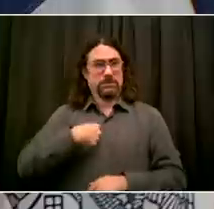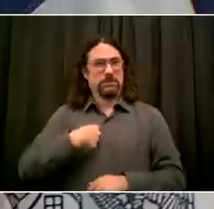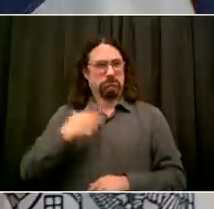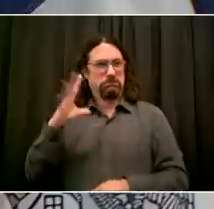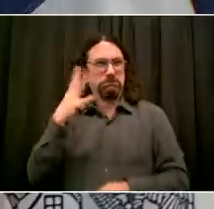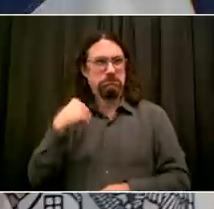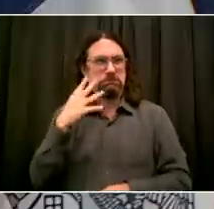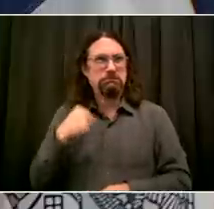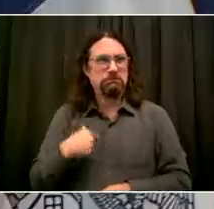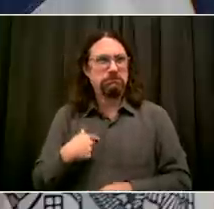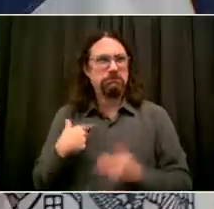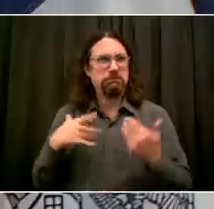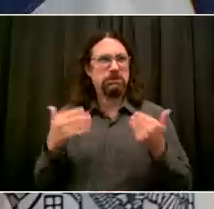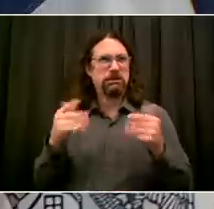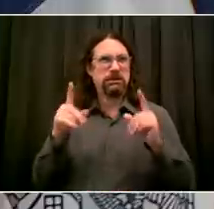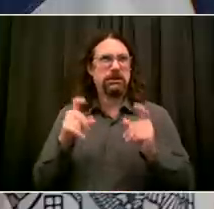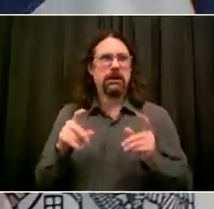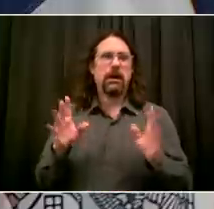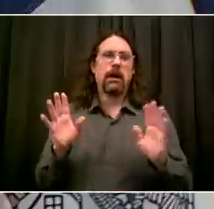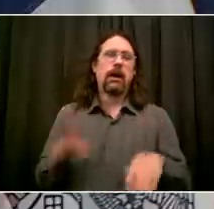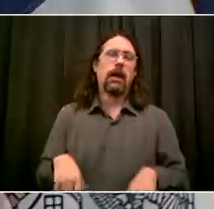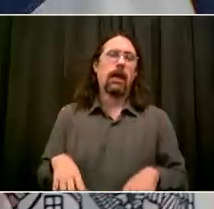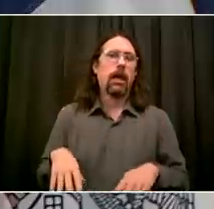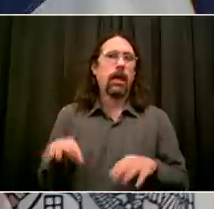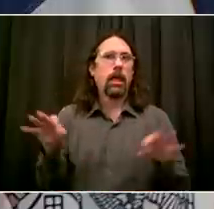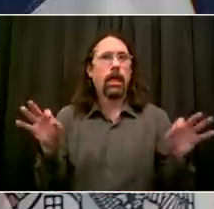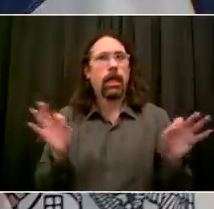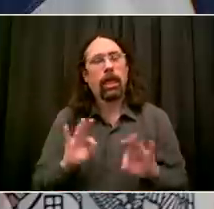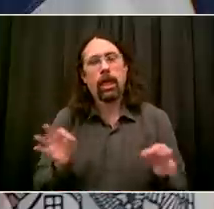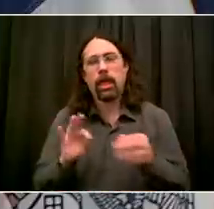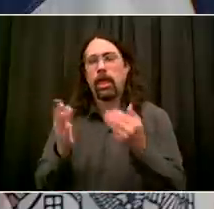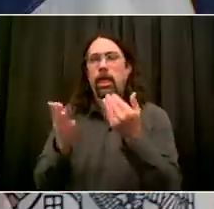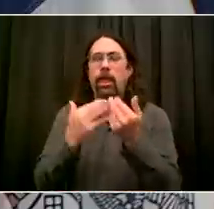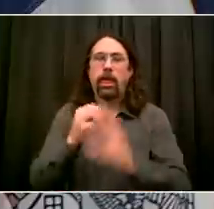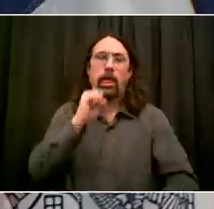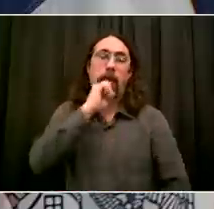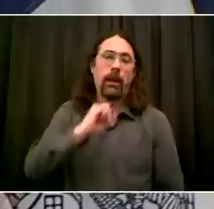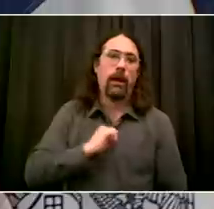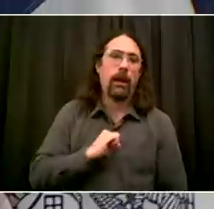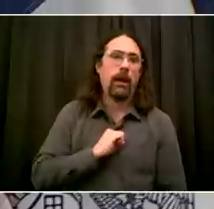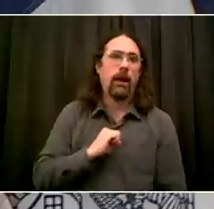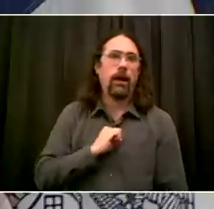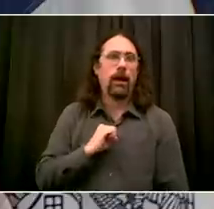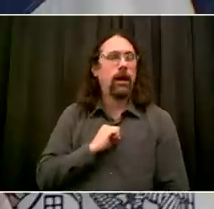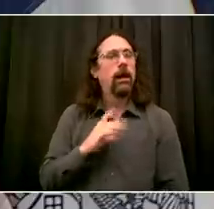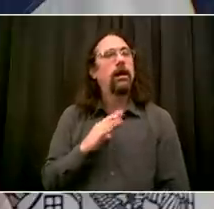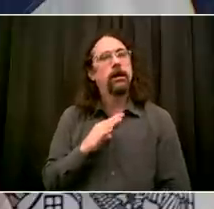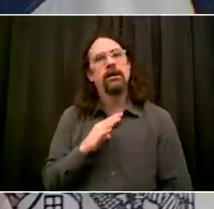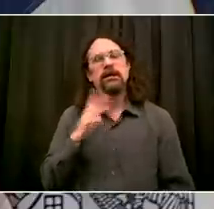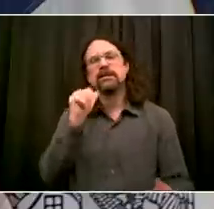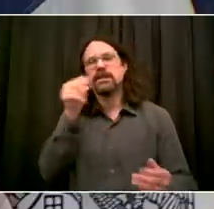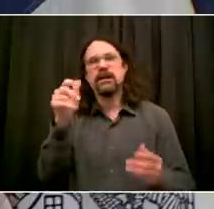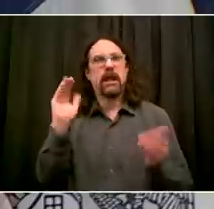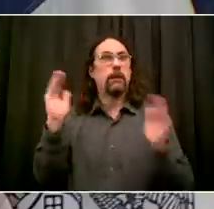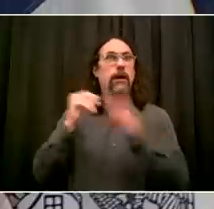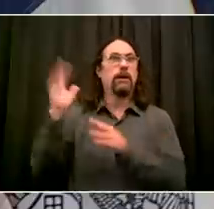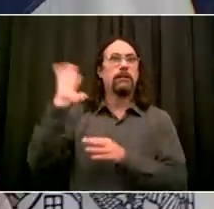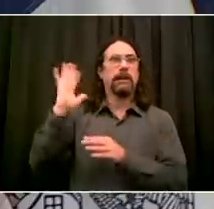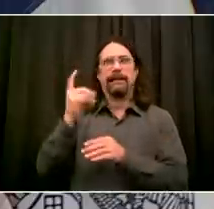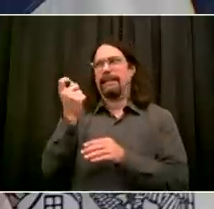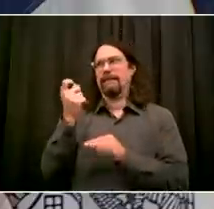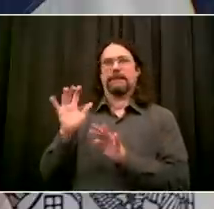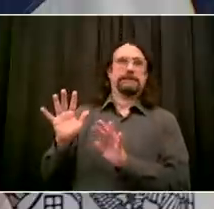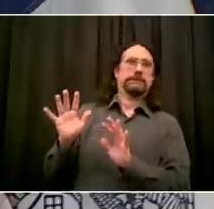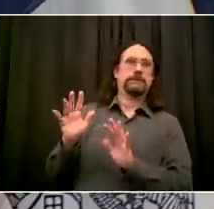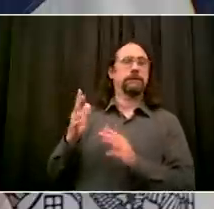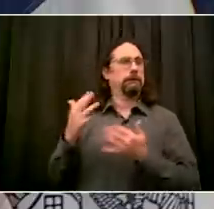providing to kids, and it's as quick and easy as you just saw there. Now, let's talk, since we're talking about kids,